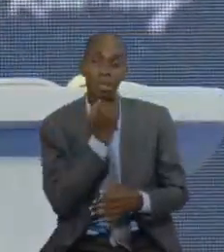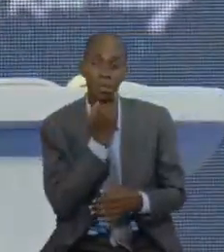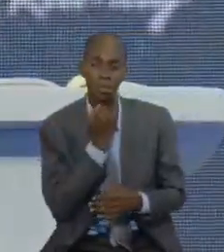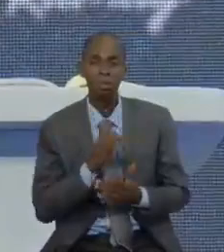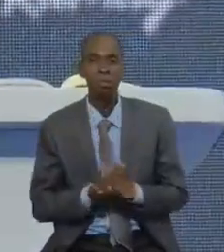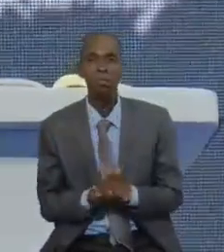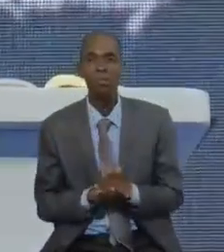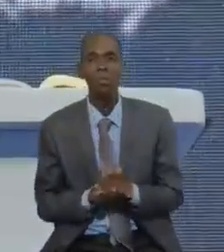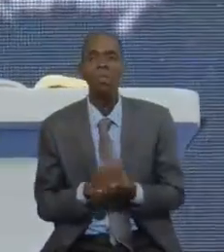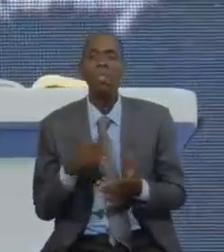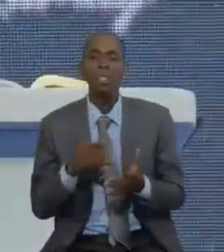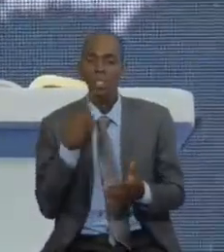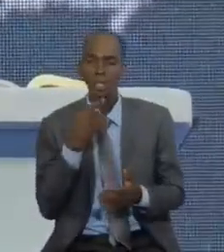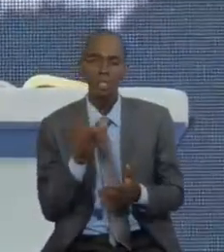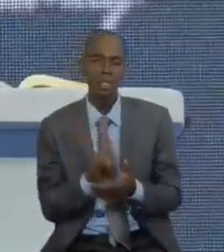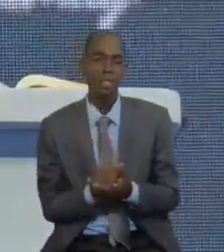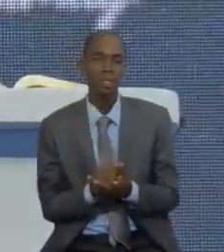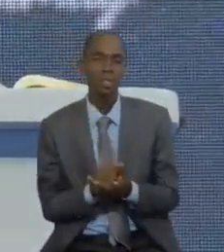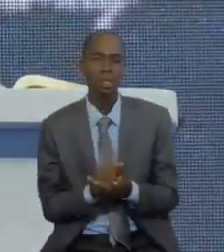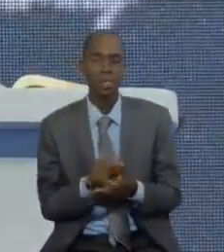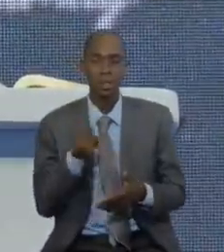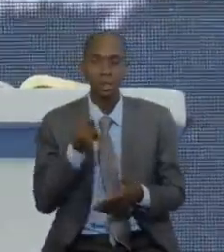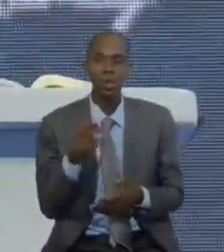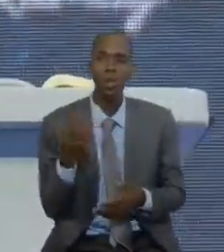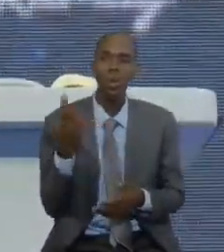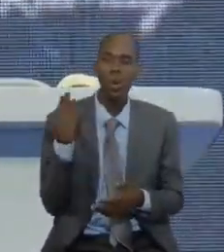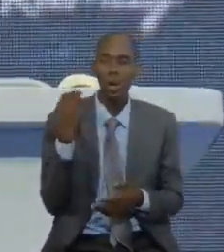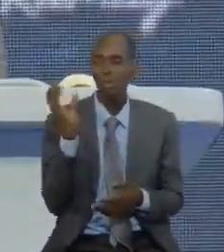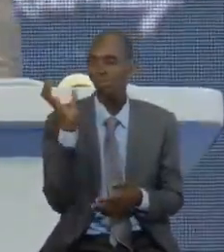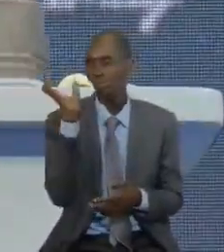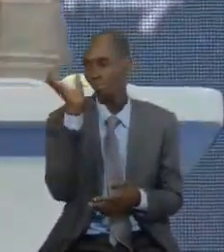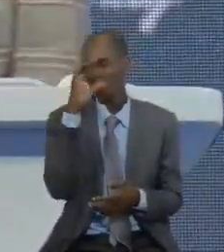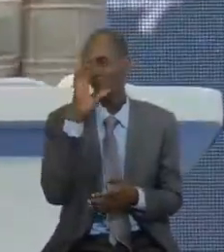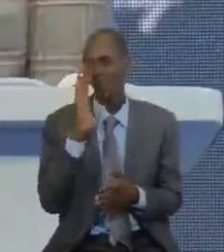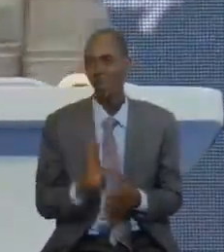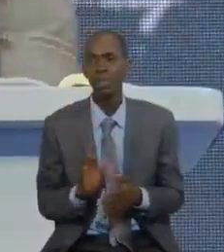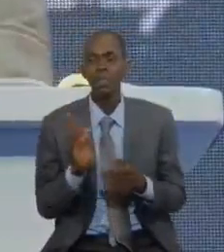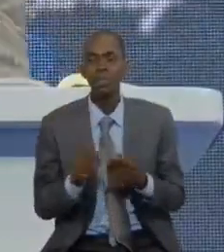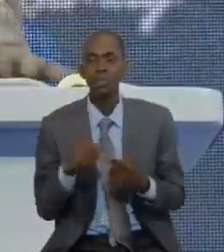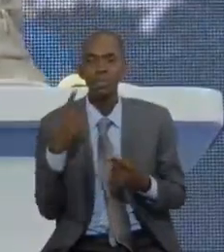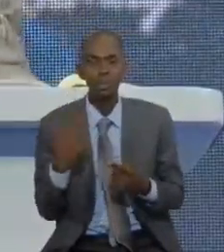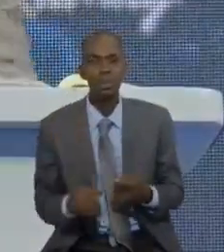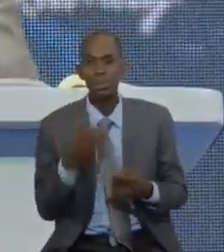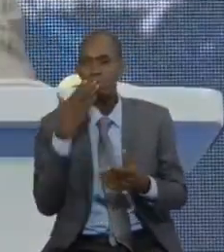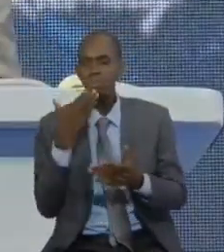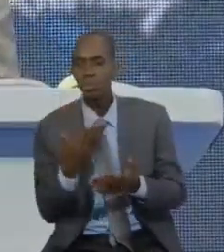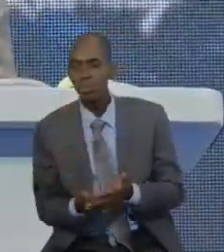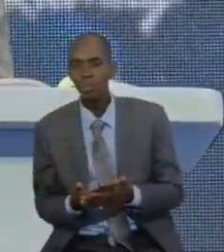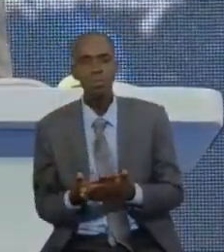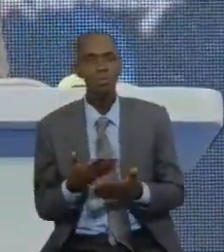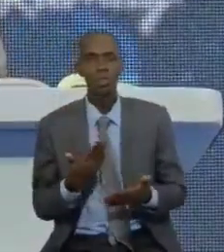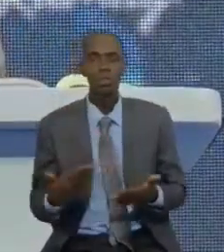He said that you were strangers to the commonwealth than to the covenant